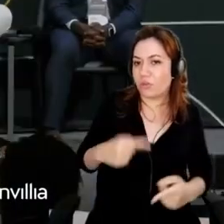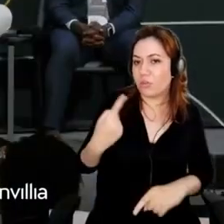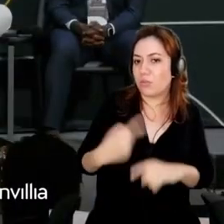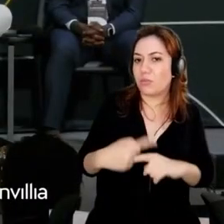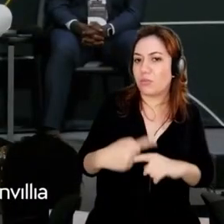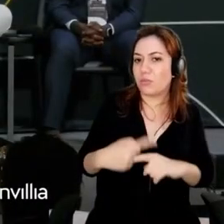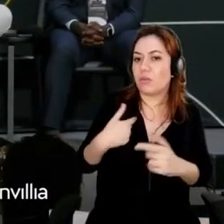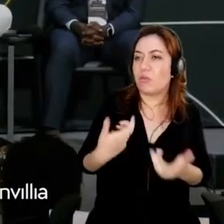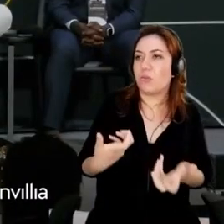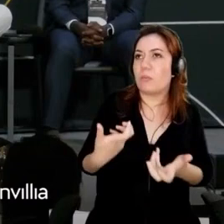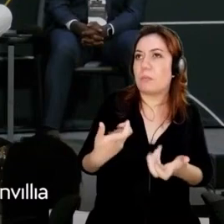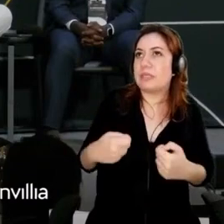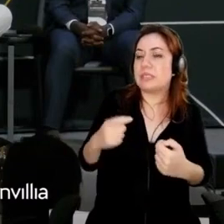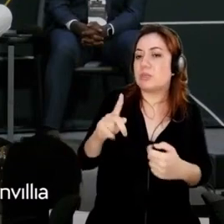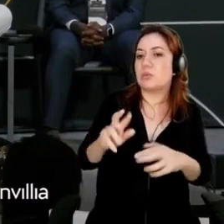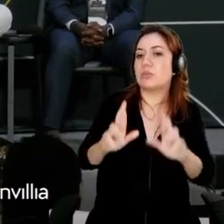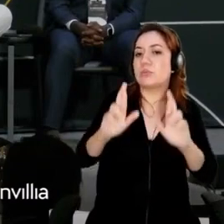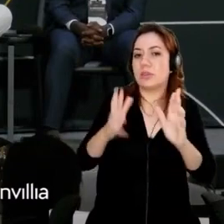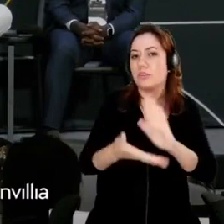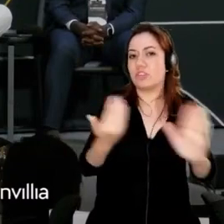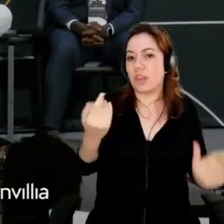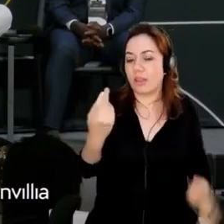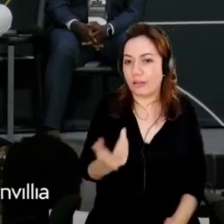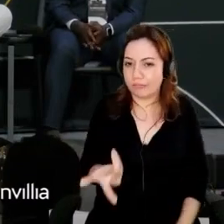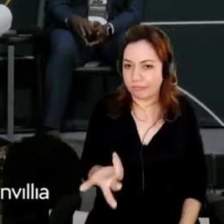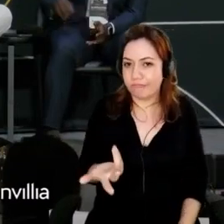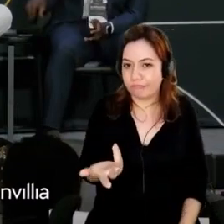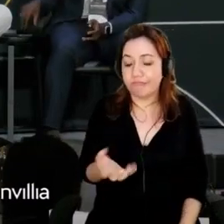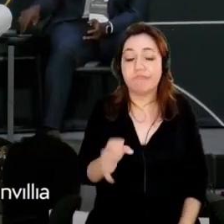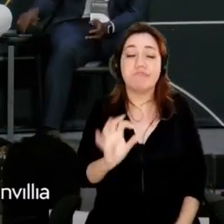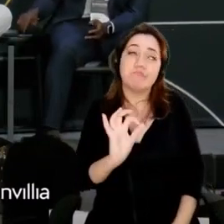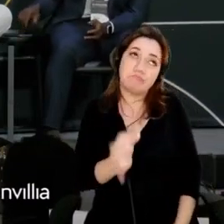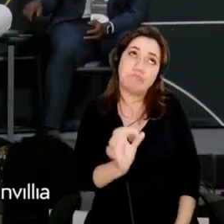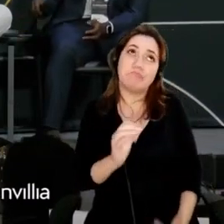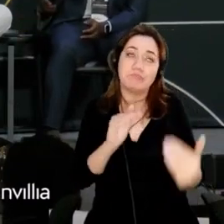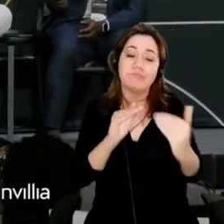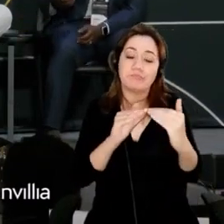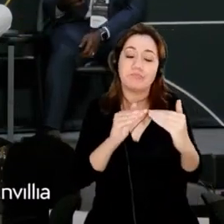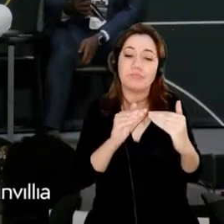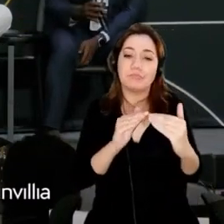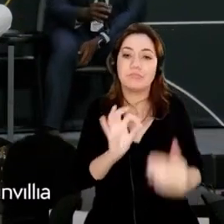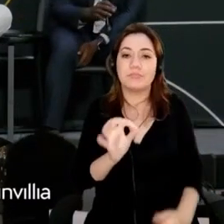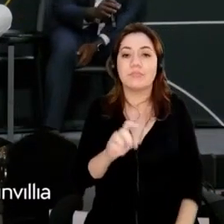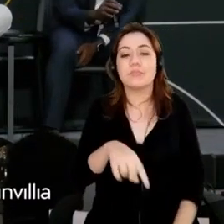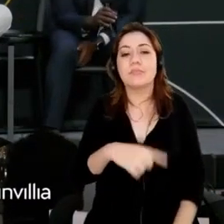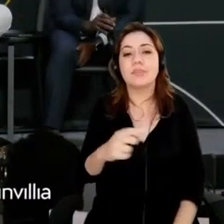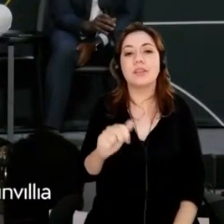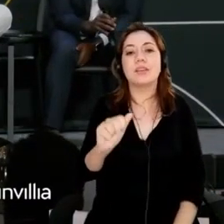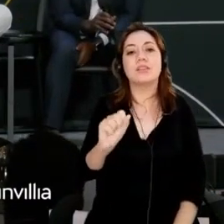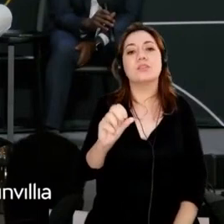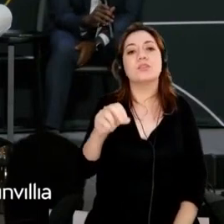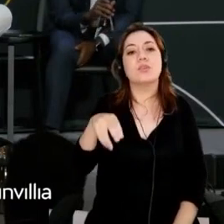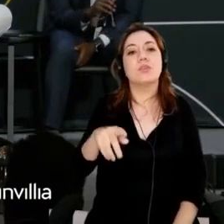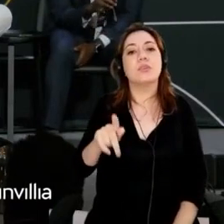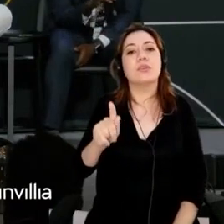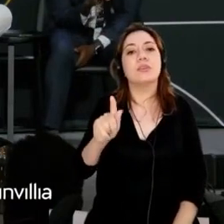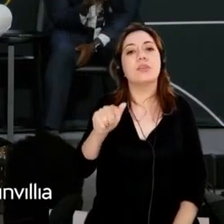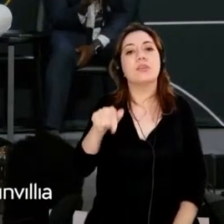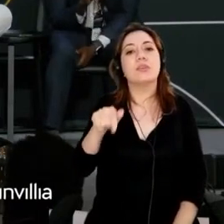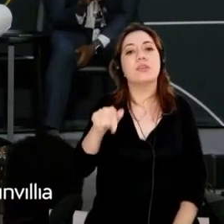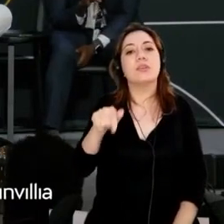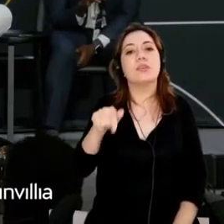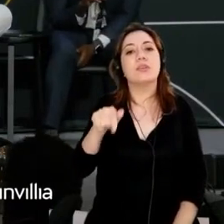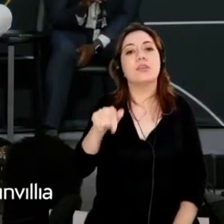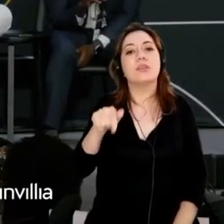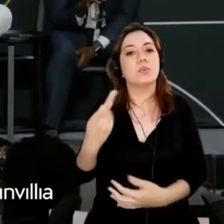Yeah. Completely agree with you. So, Asank, what about you? Tell us what you're doing in SendTech about it.